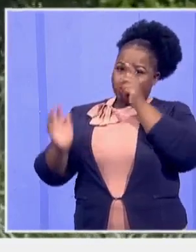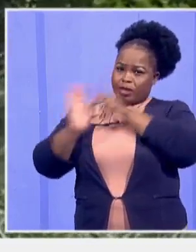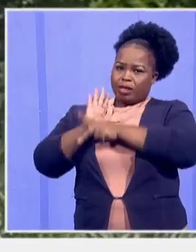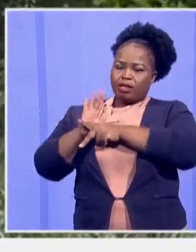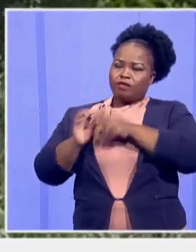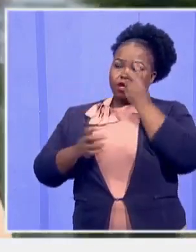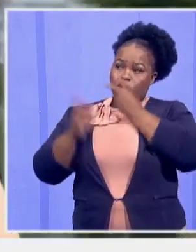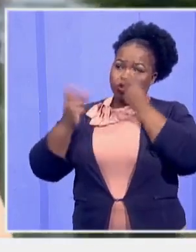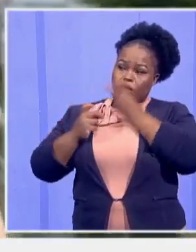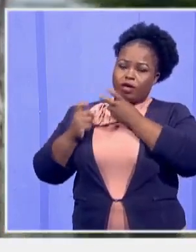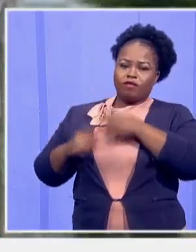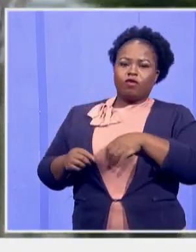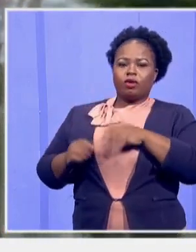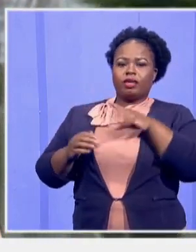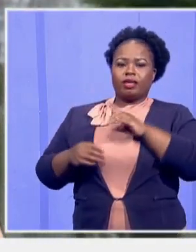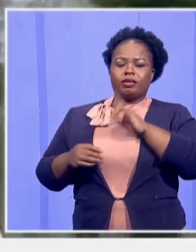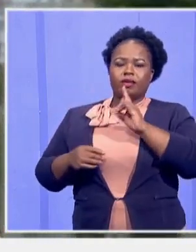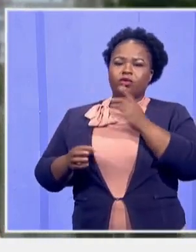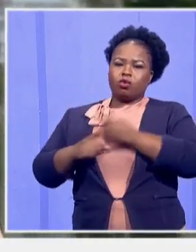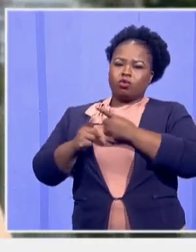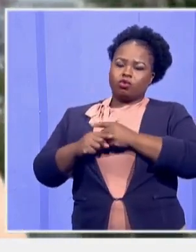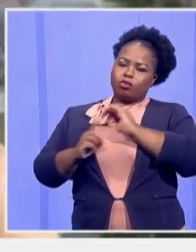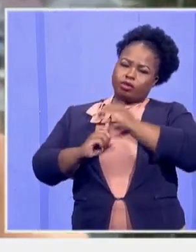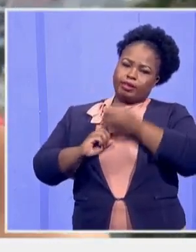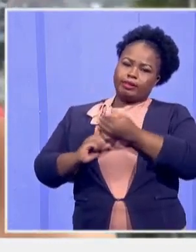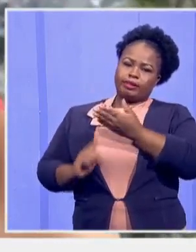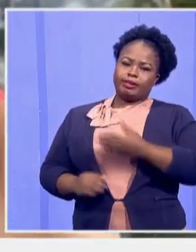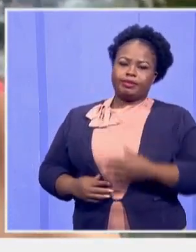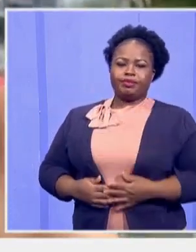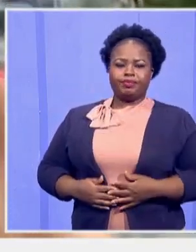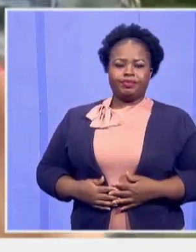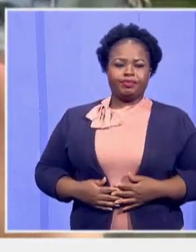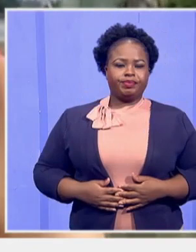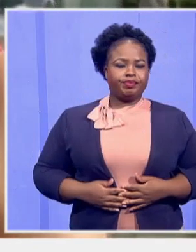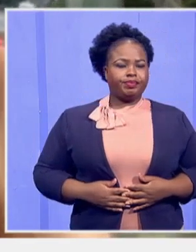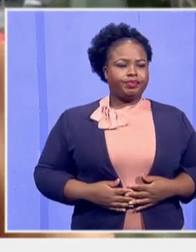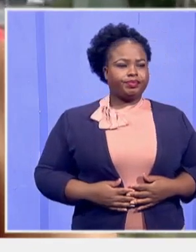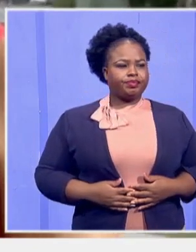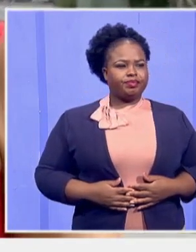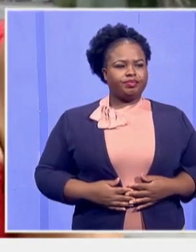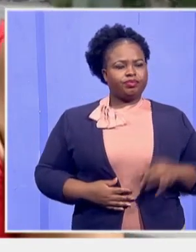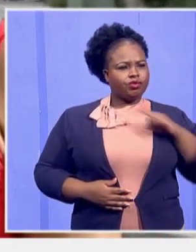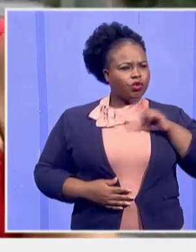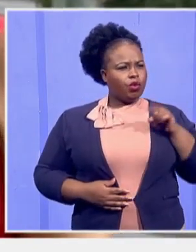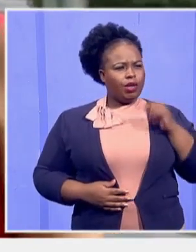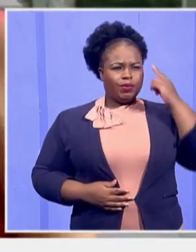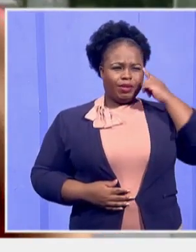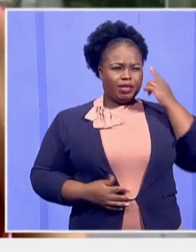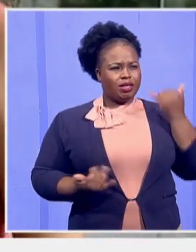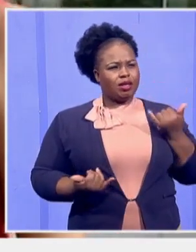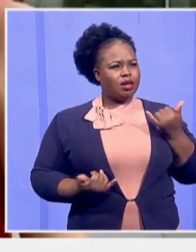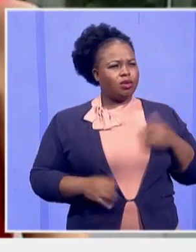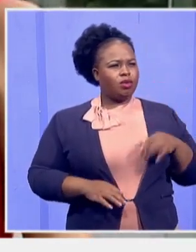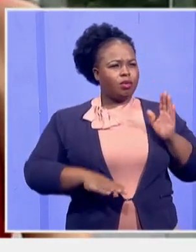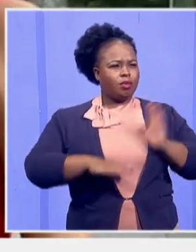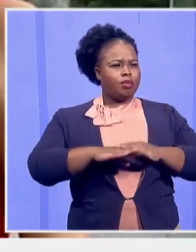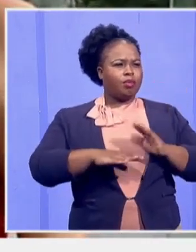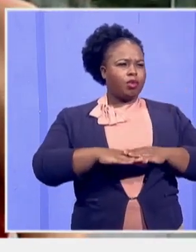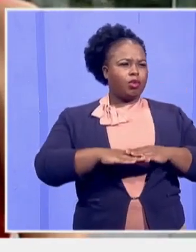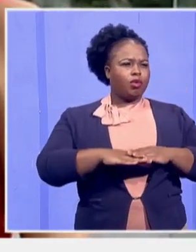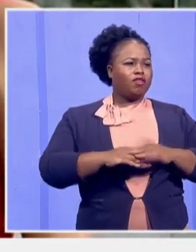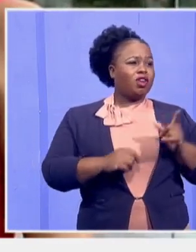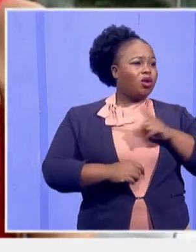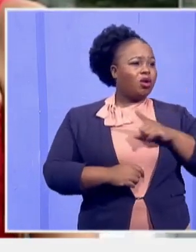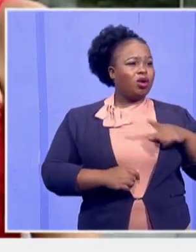animals in the bush and more time actually protecting them. Sharon, why do we think there was such a lull for such a long time,